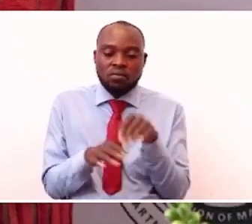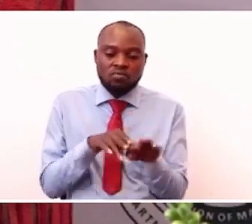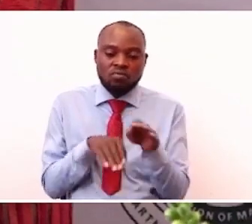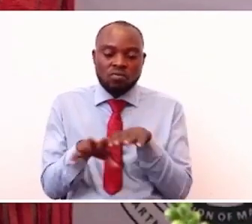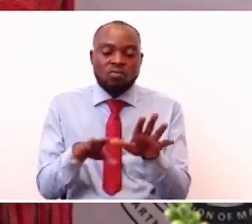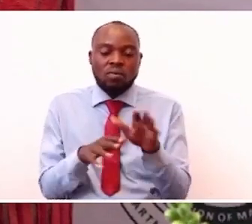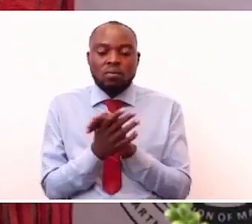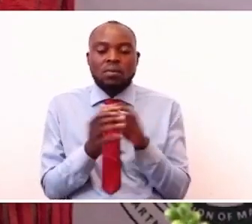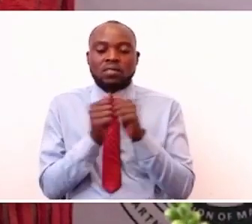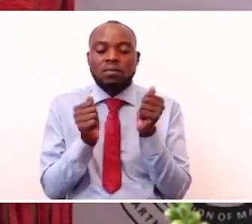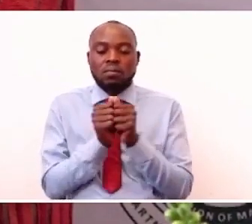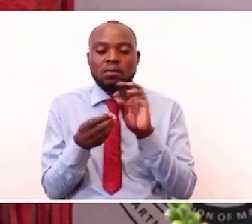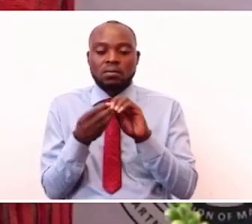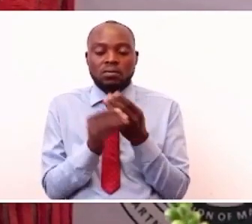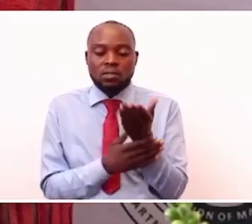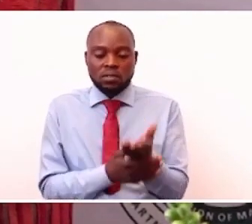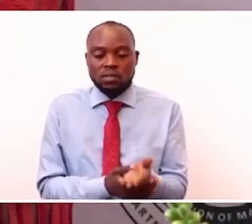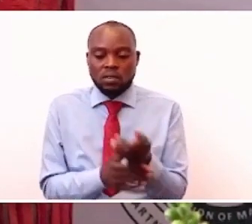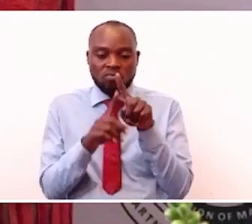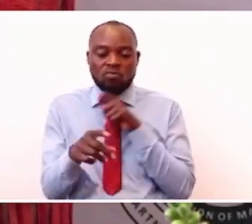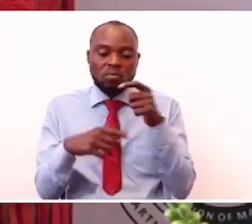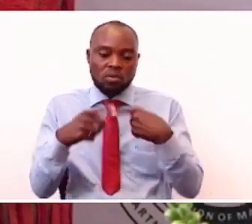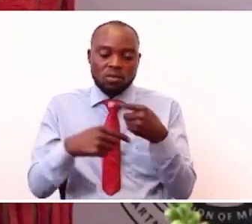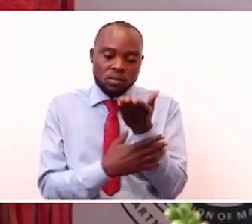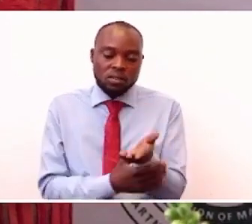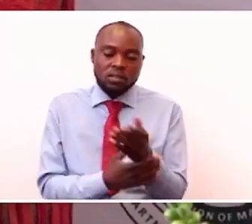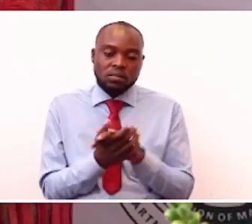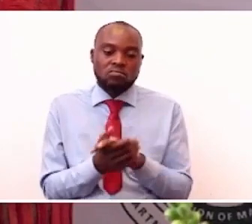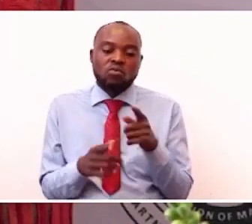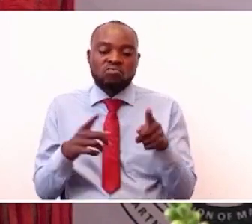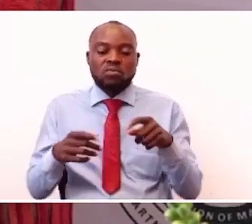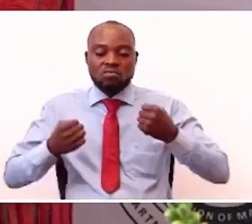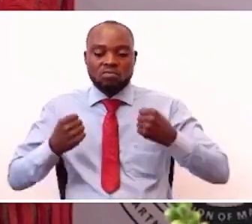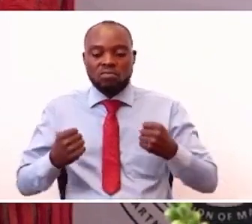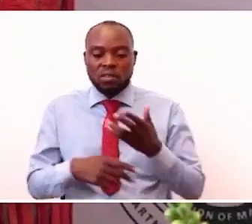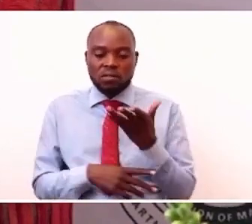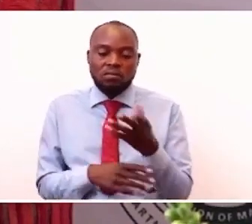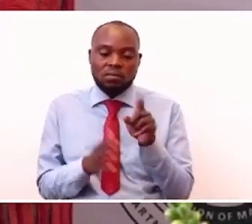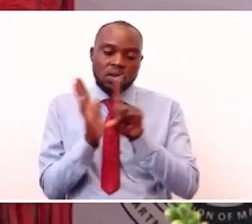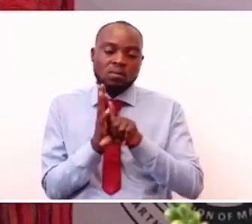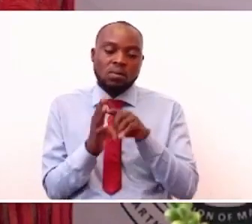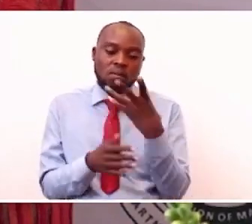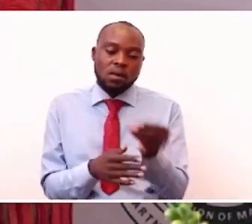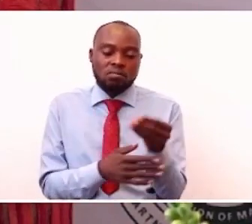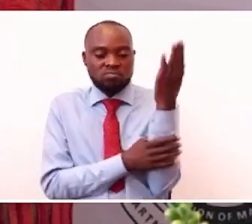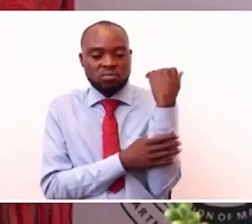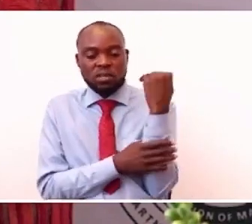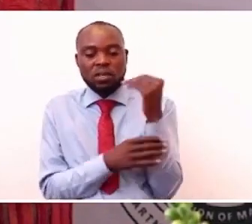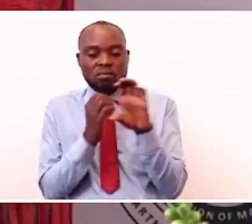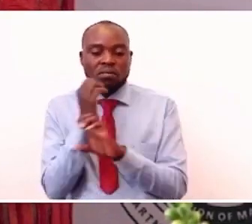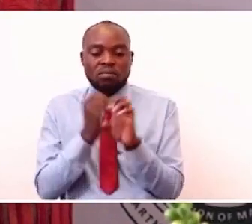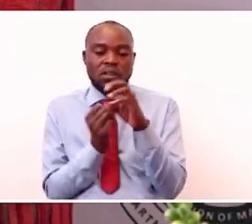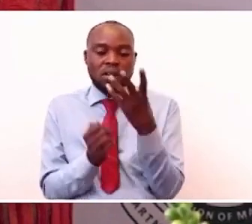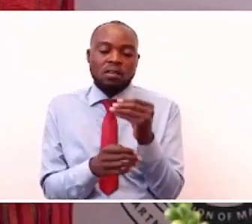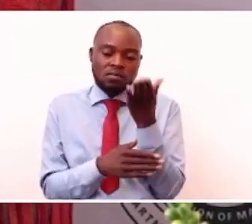fraud around any digital process. So strengthening of the laws that we already have, which I think most countries already have